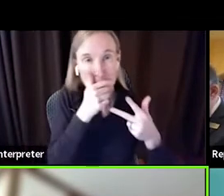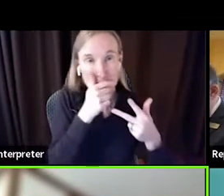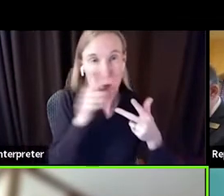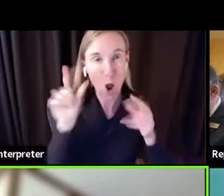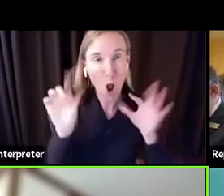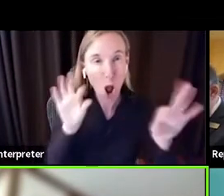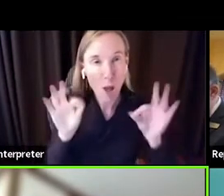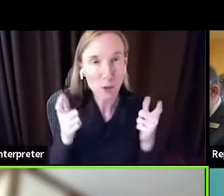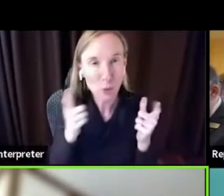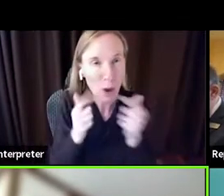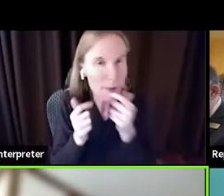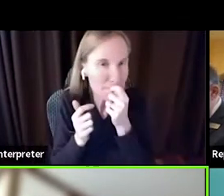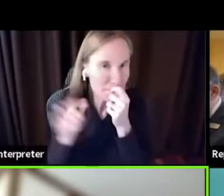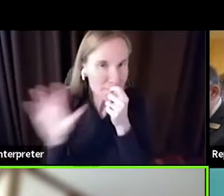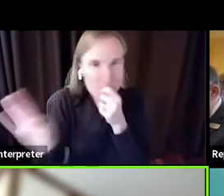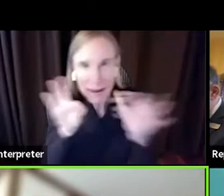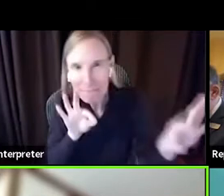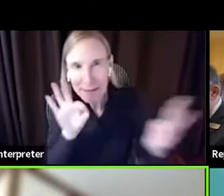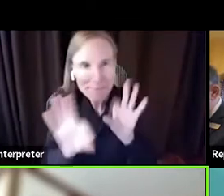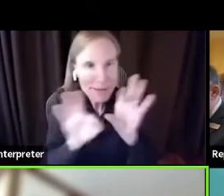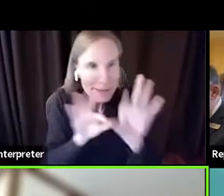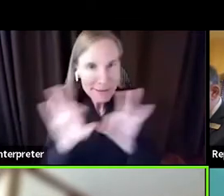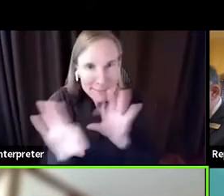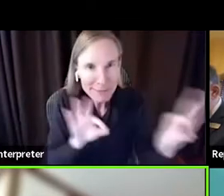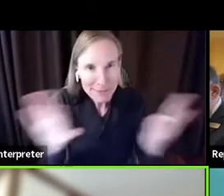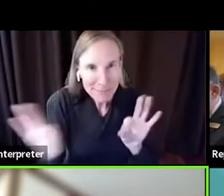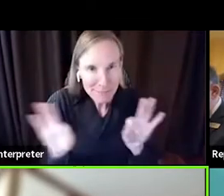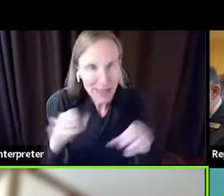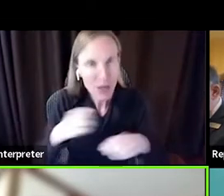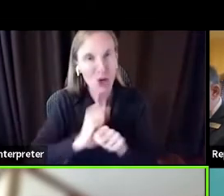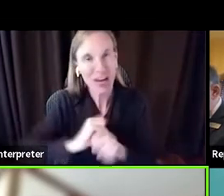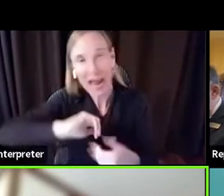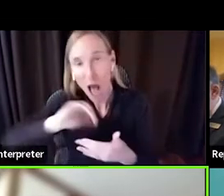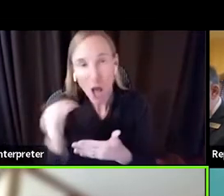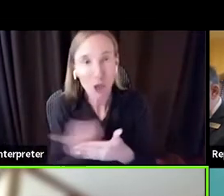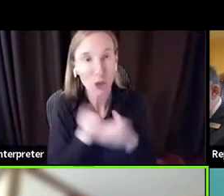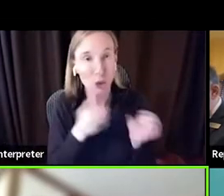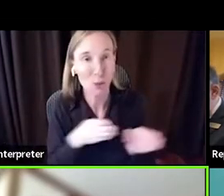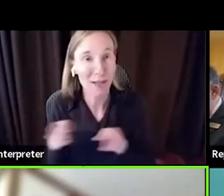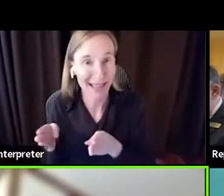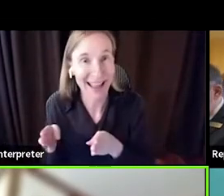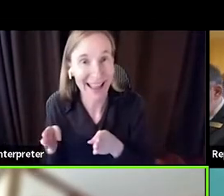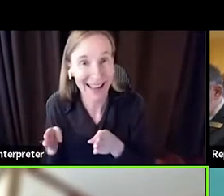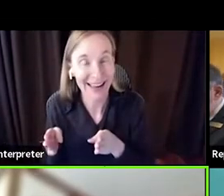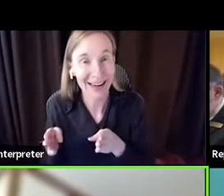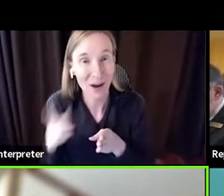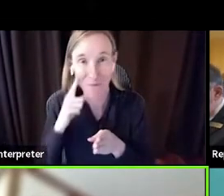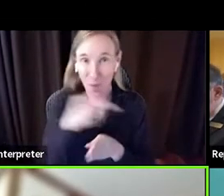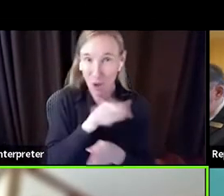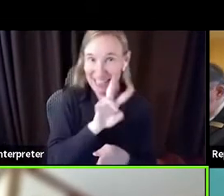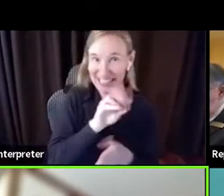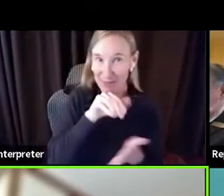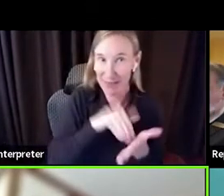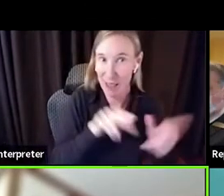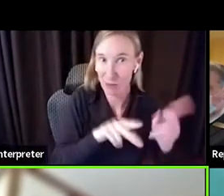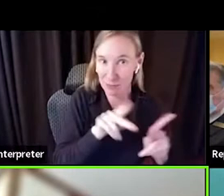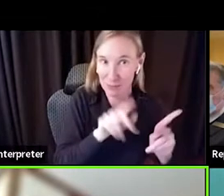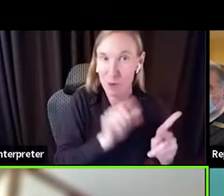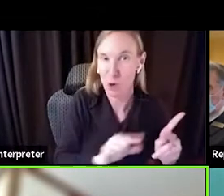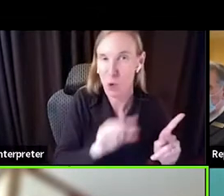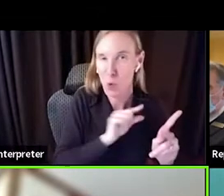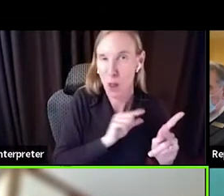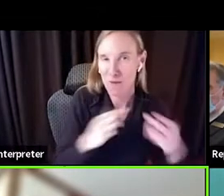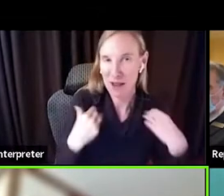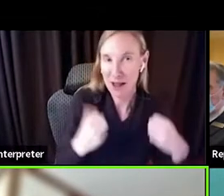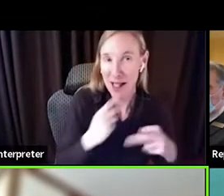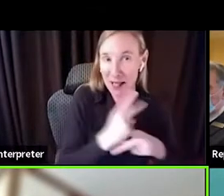What we recommend is that the state create a new benchmark plan, again, for the qualified health plan market, which would include